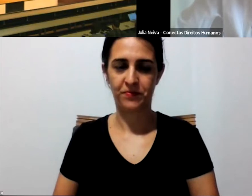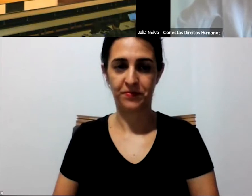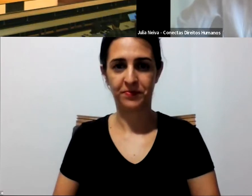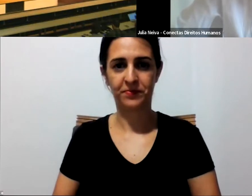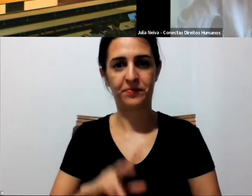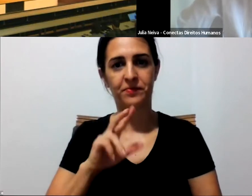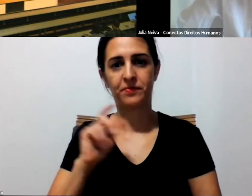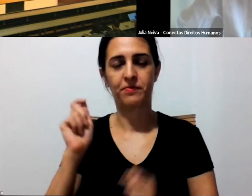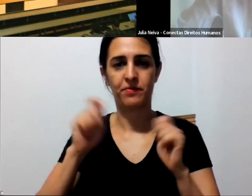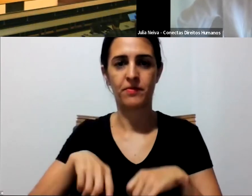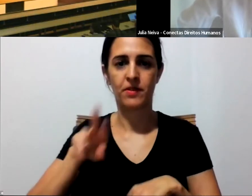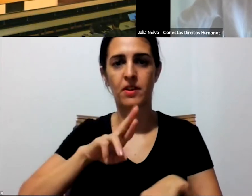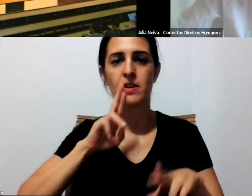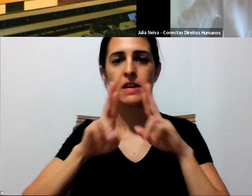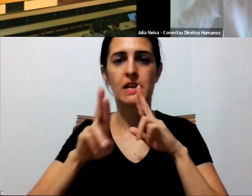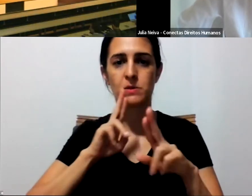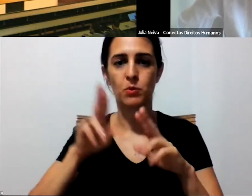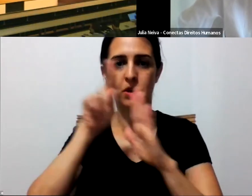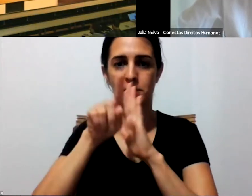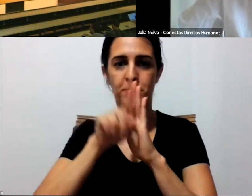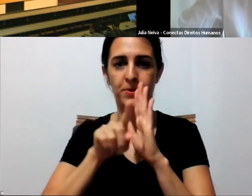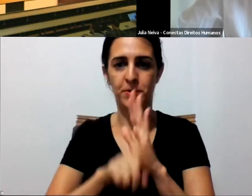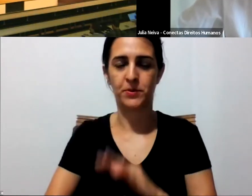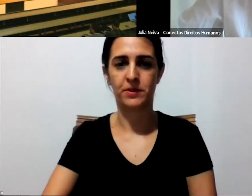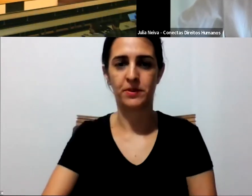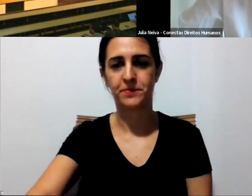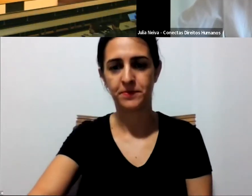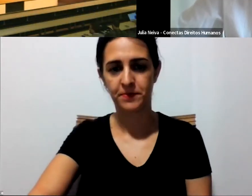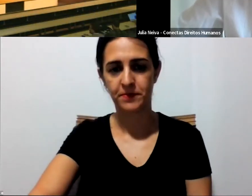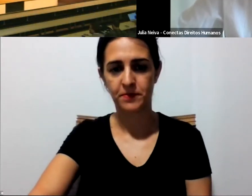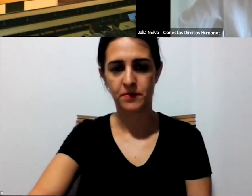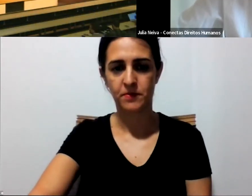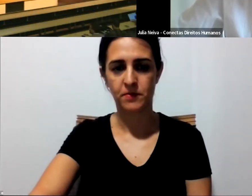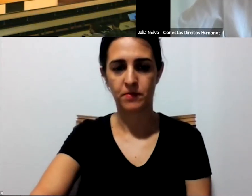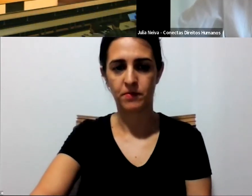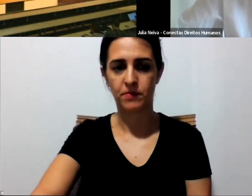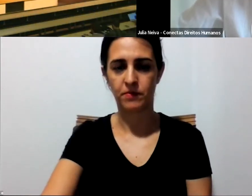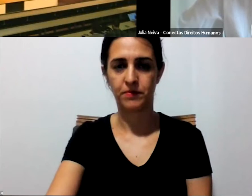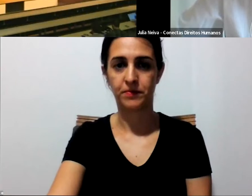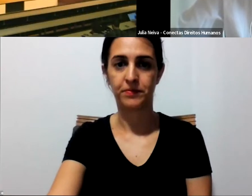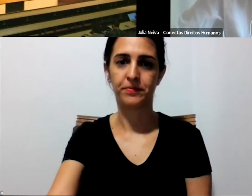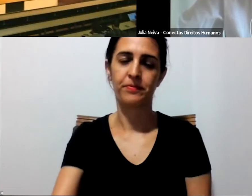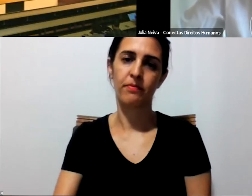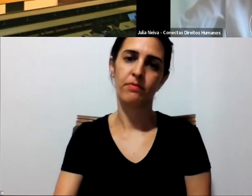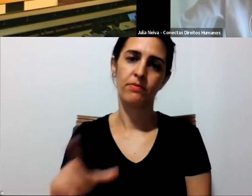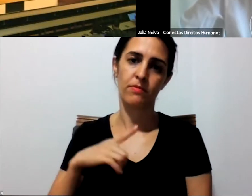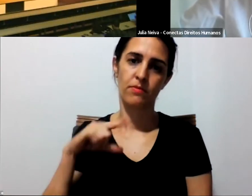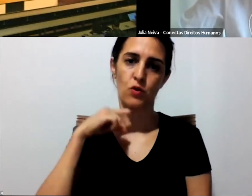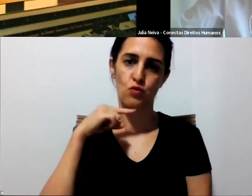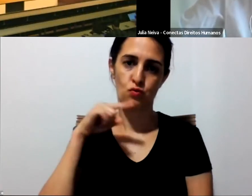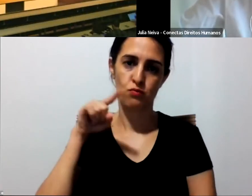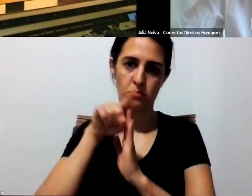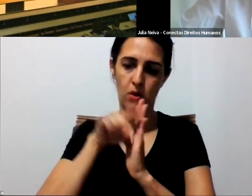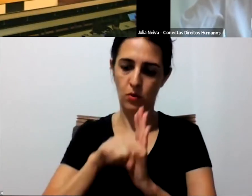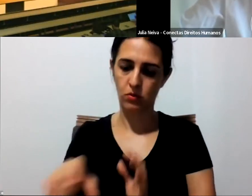and to comment on the issues. Are there any questions